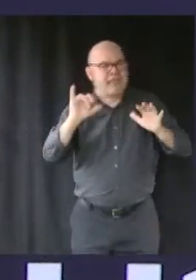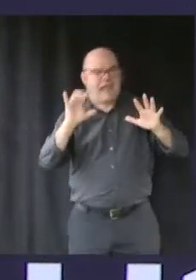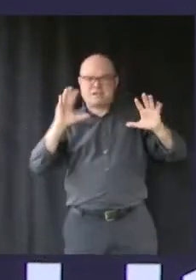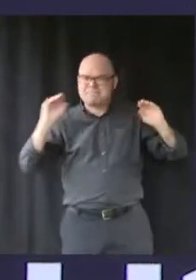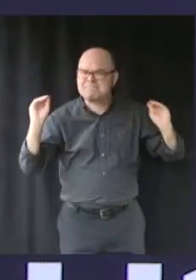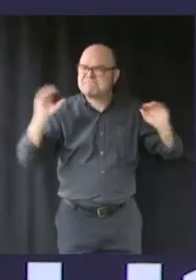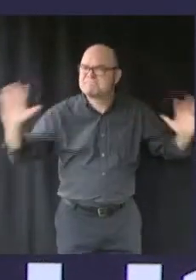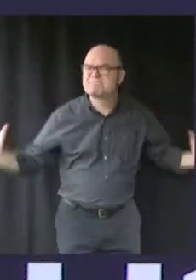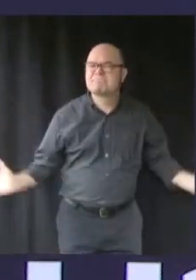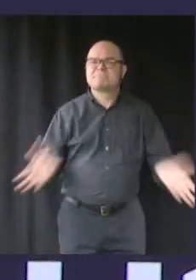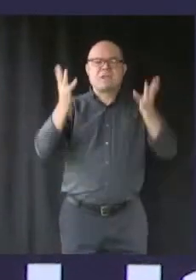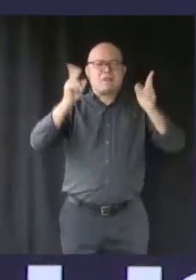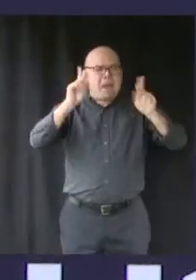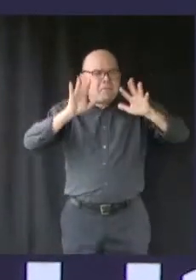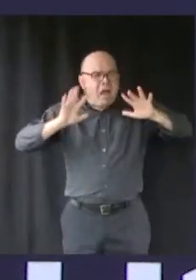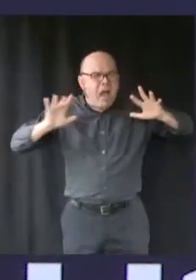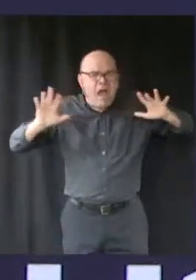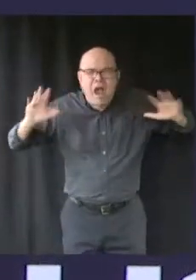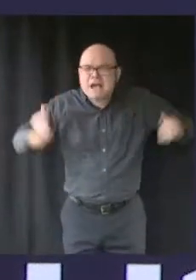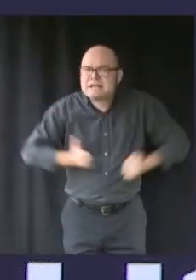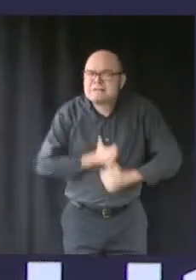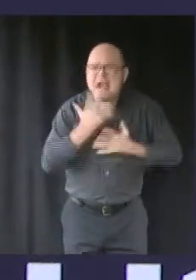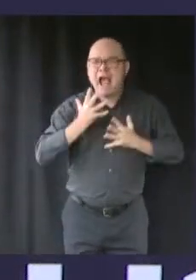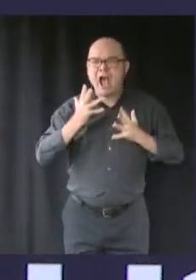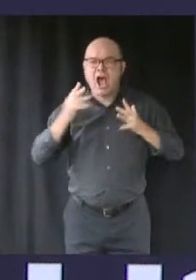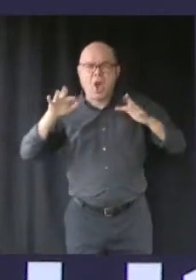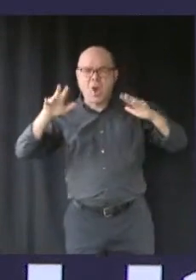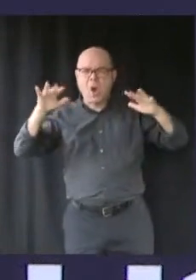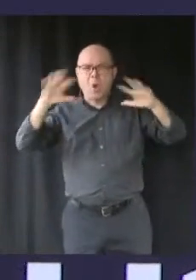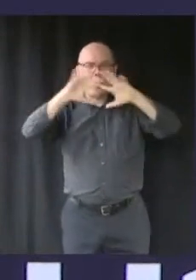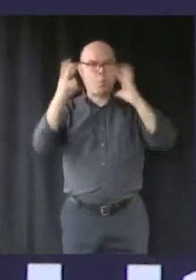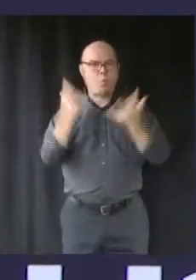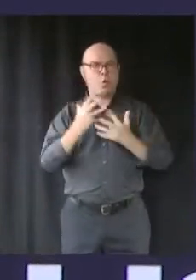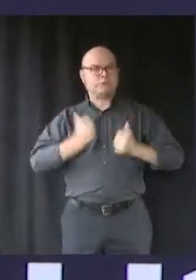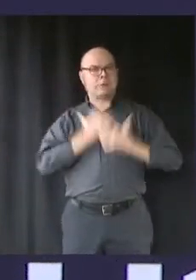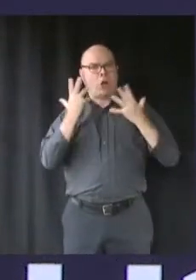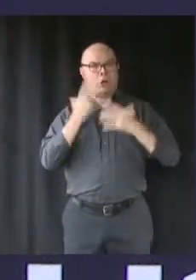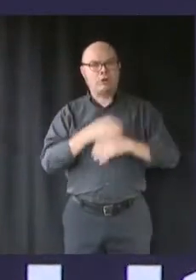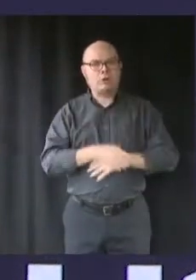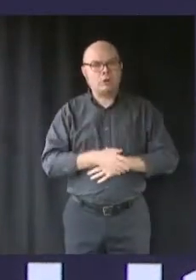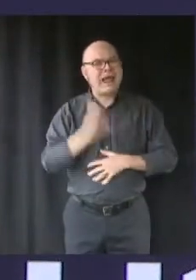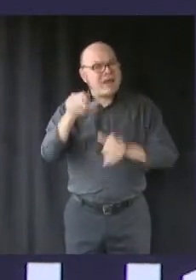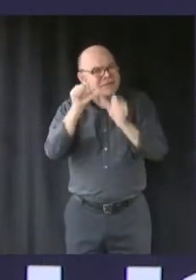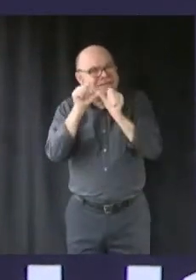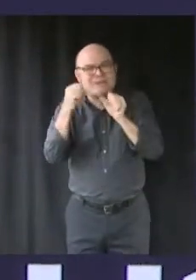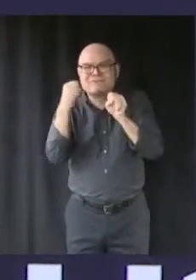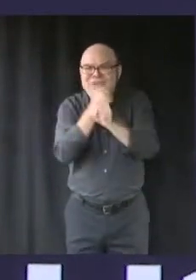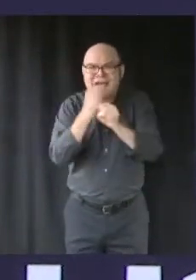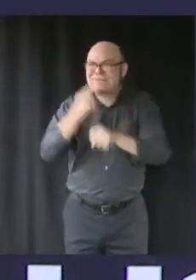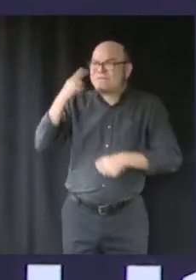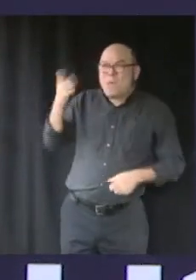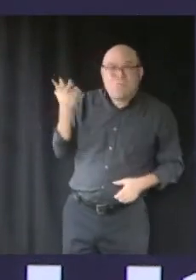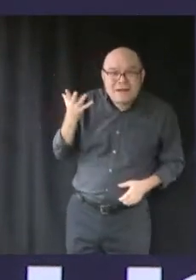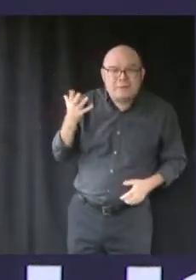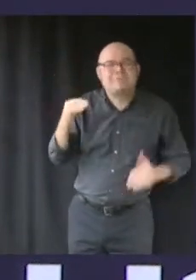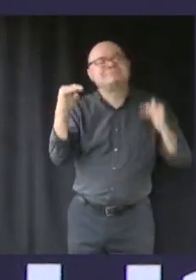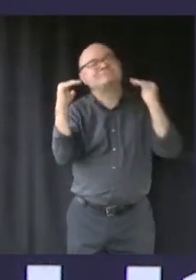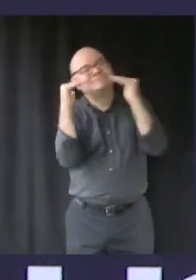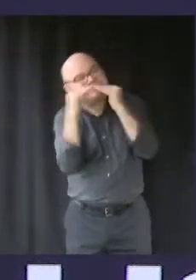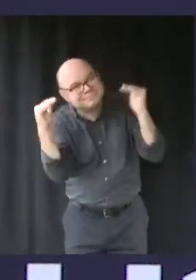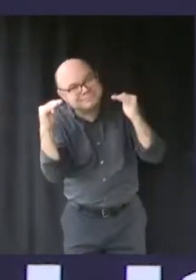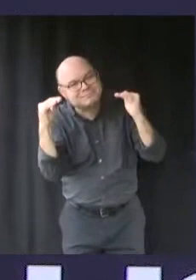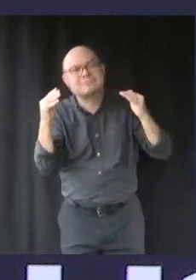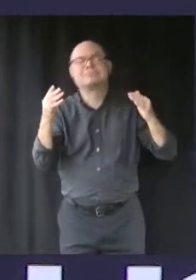world and around our own country and fight for those rights and liberties. It will be a place